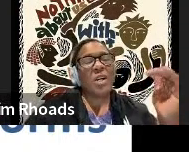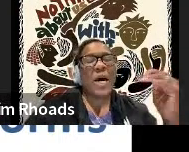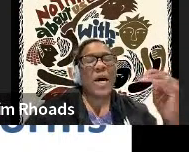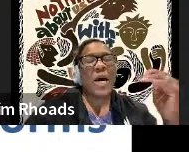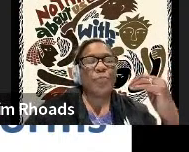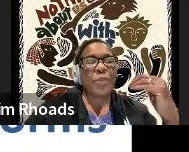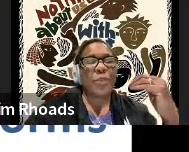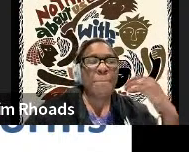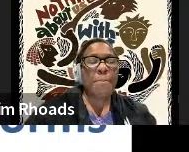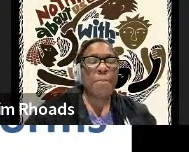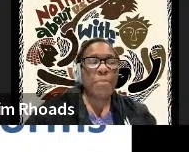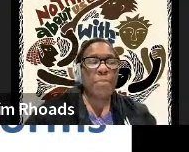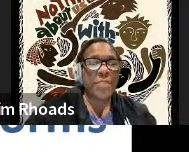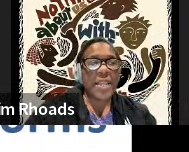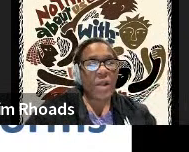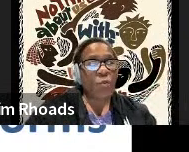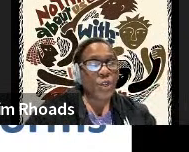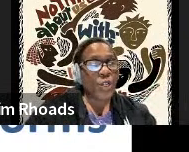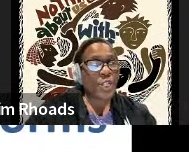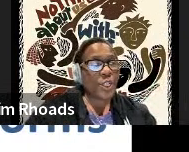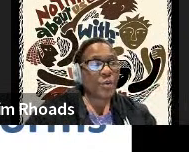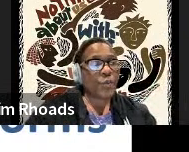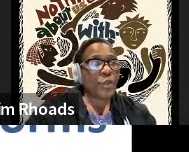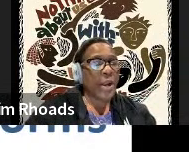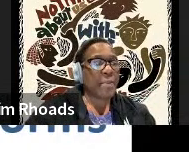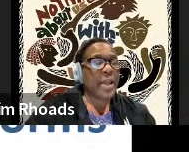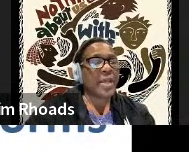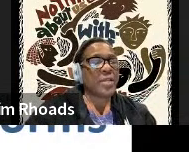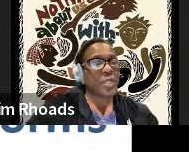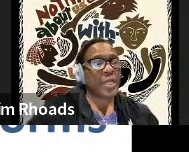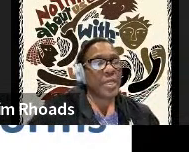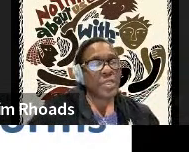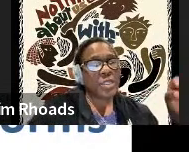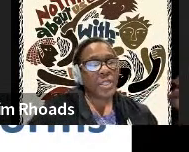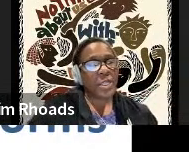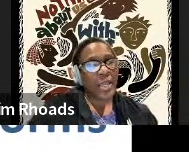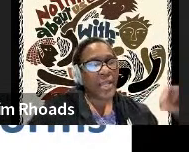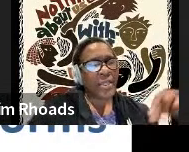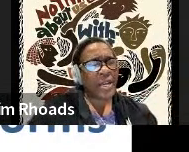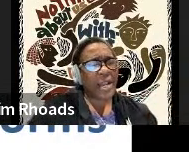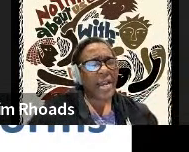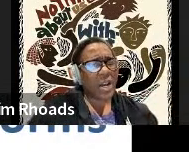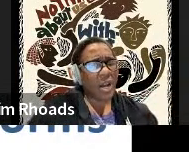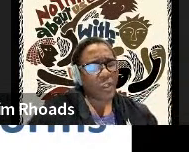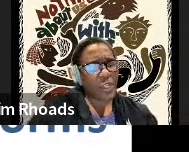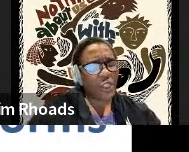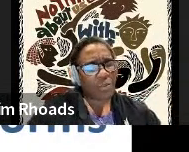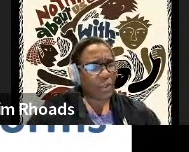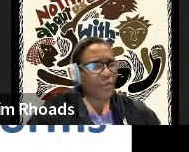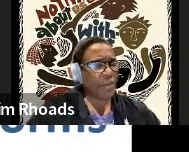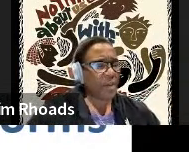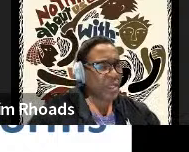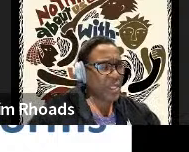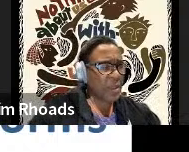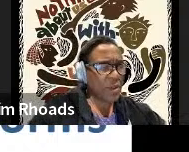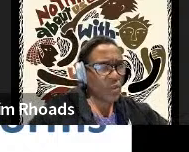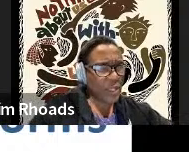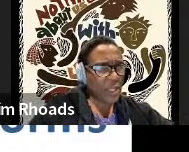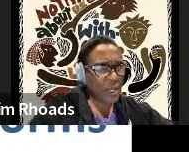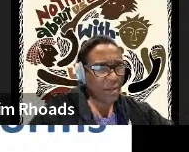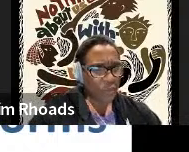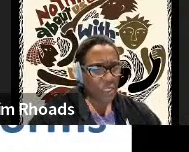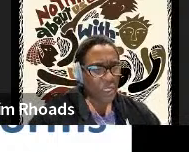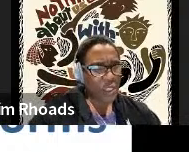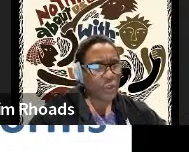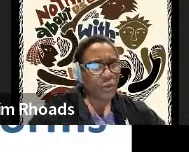everywhere. But one thing I would recommend is, and I think I had a conversation briefly about this maybe